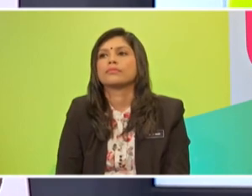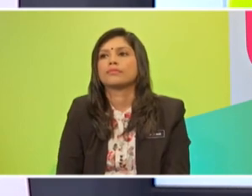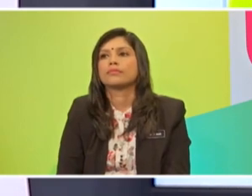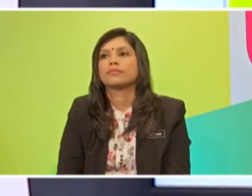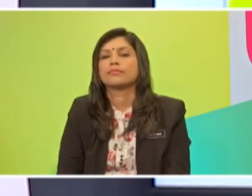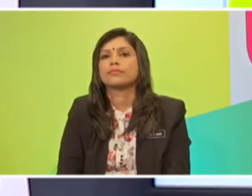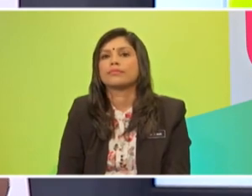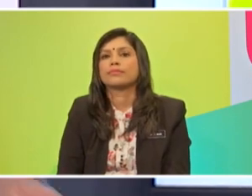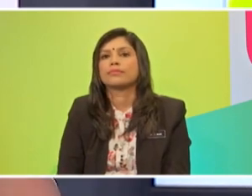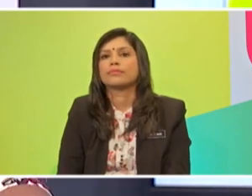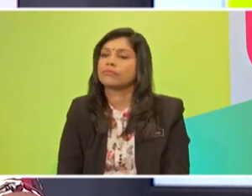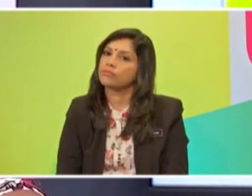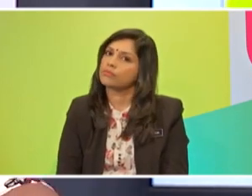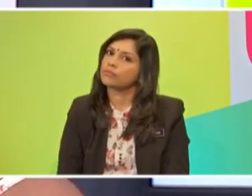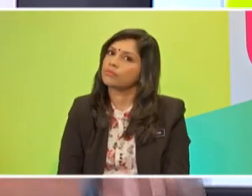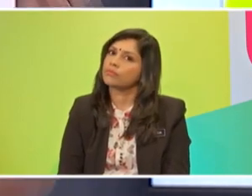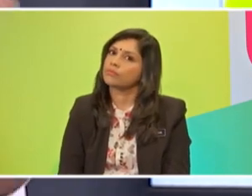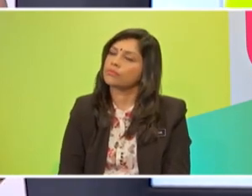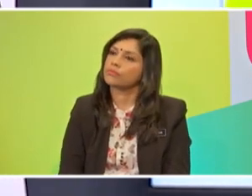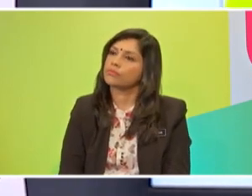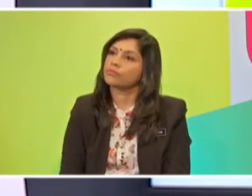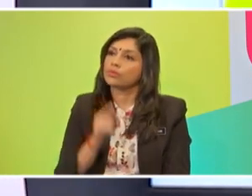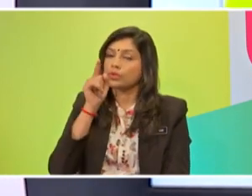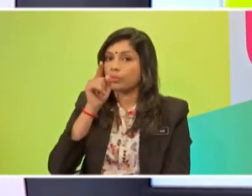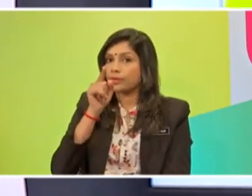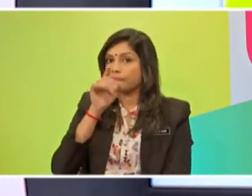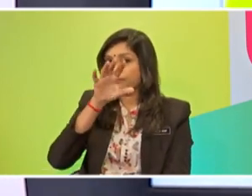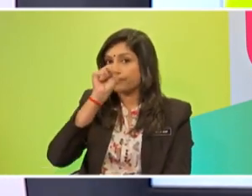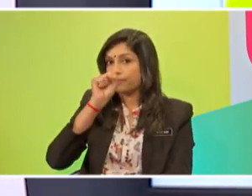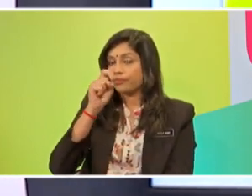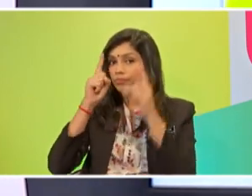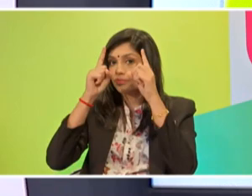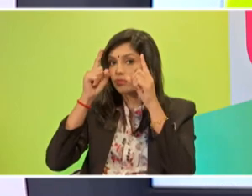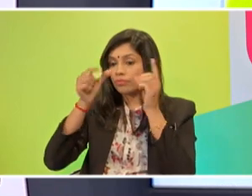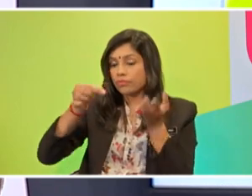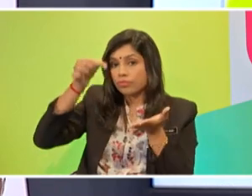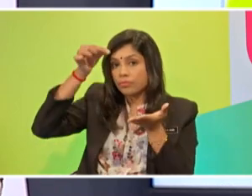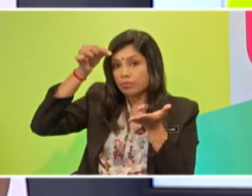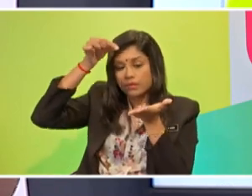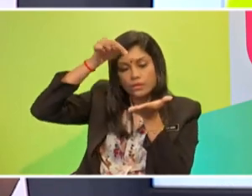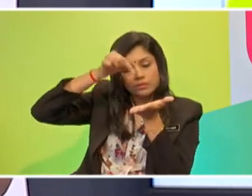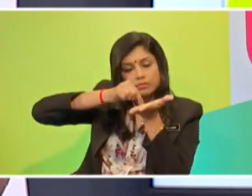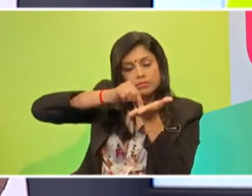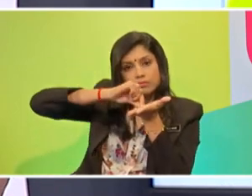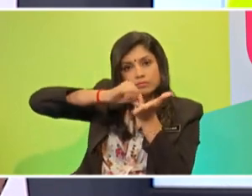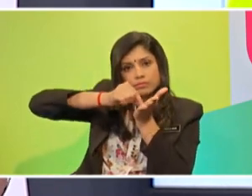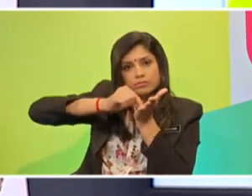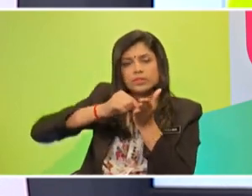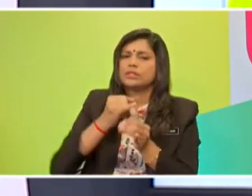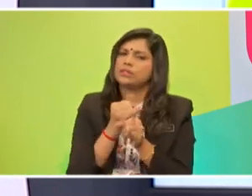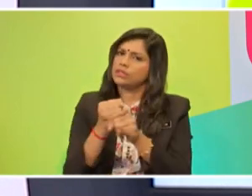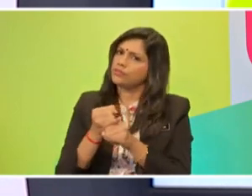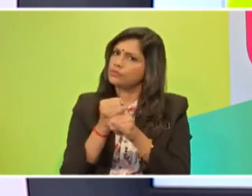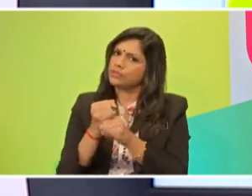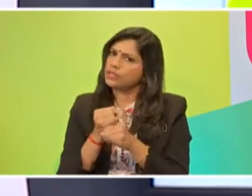Again, we are going to use sharp stick. Okay. Okay. And please be very careful, children,